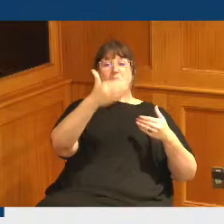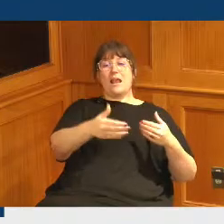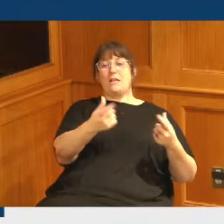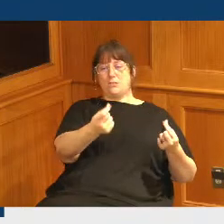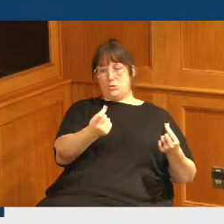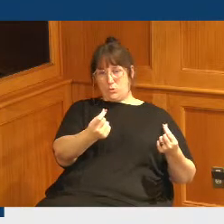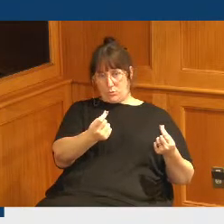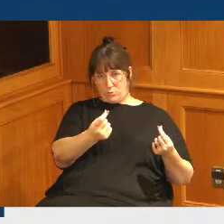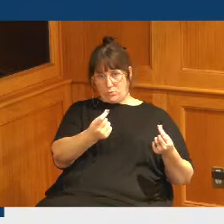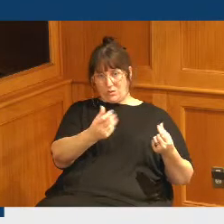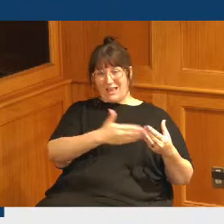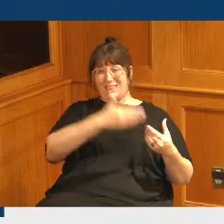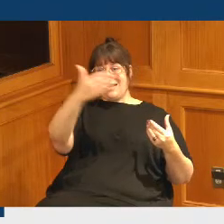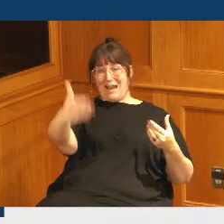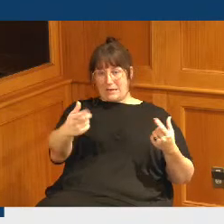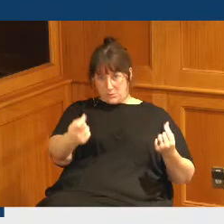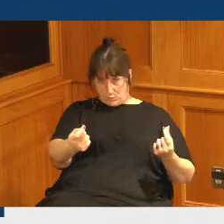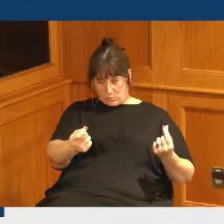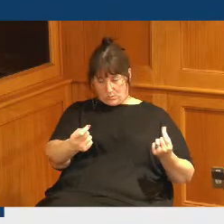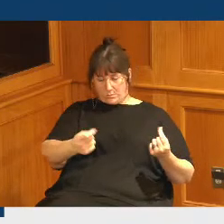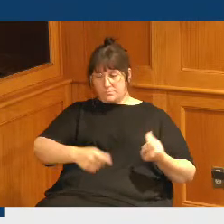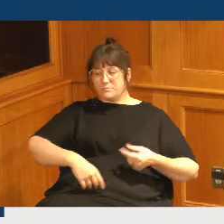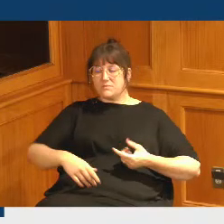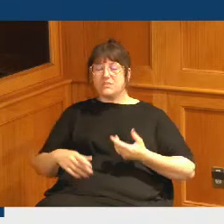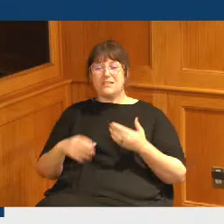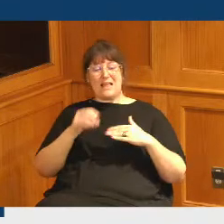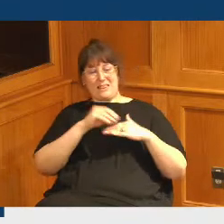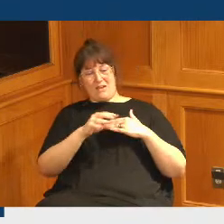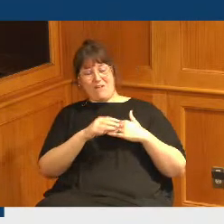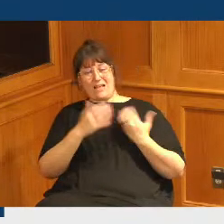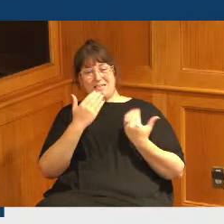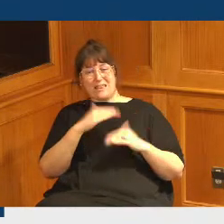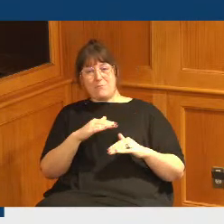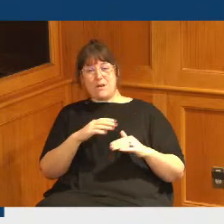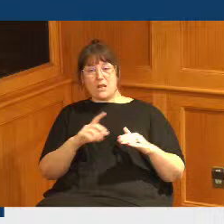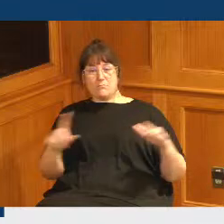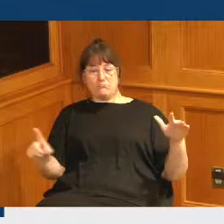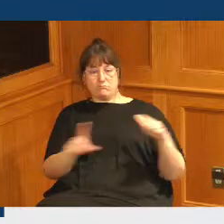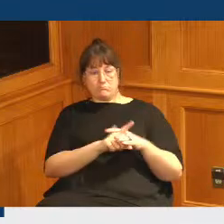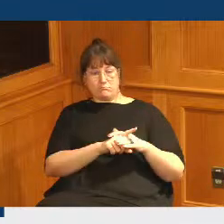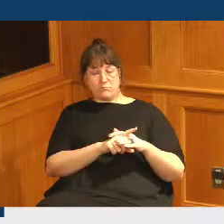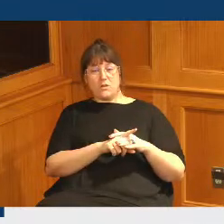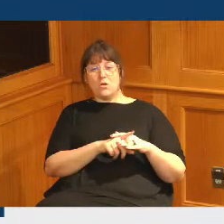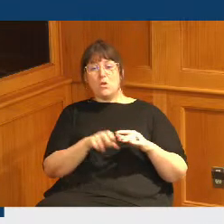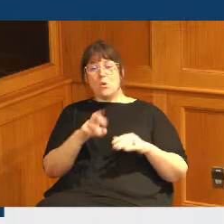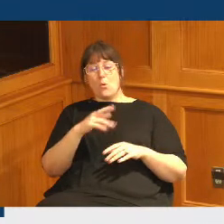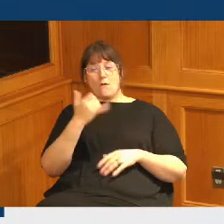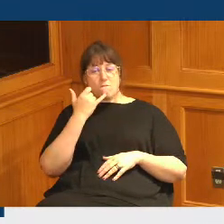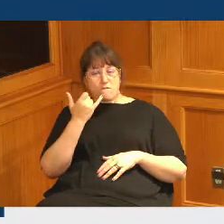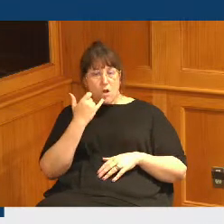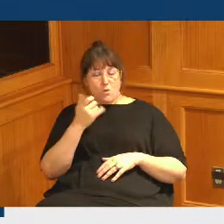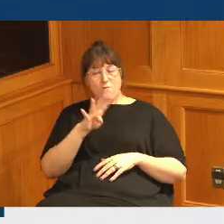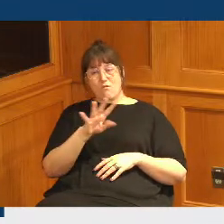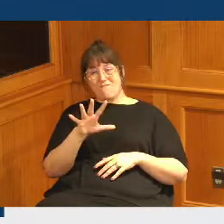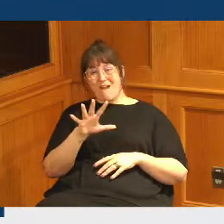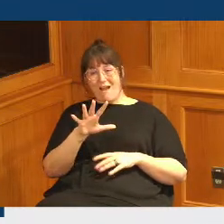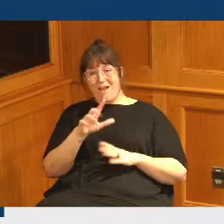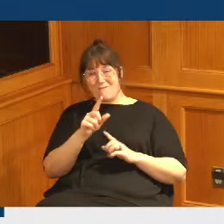is. And the advice is provided on a limited walk-in basis by telephone or by preset appointments that can last up to 45